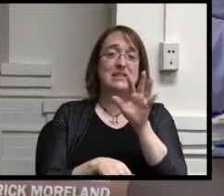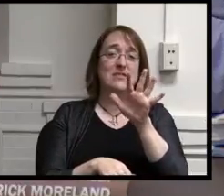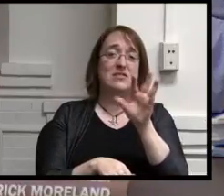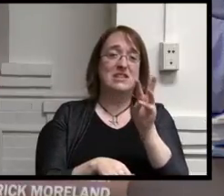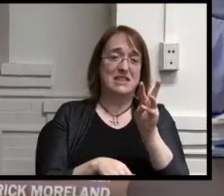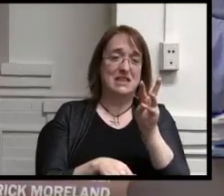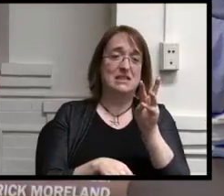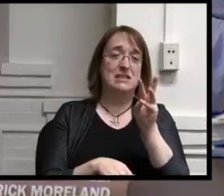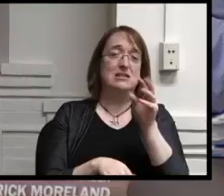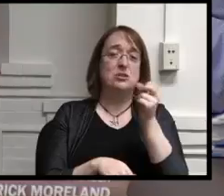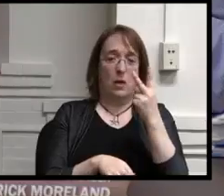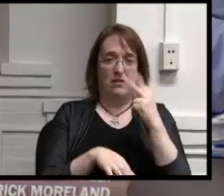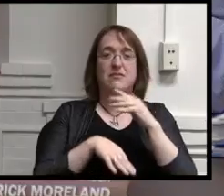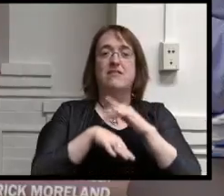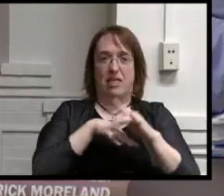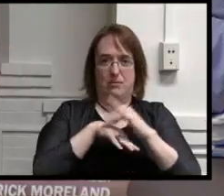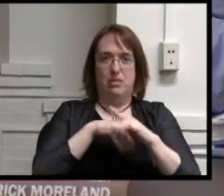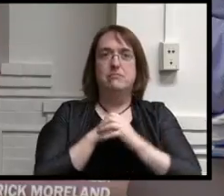$656,612 is available.